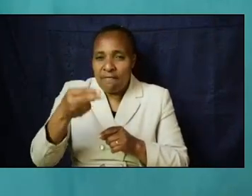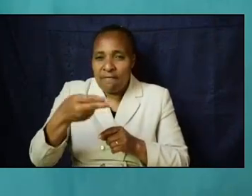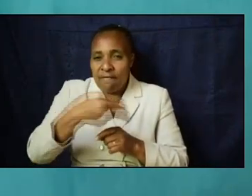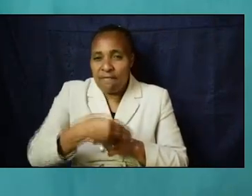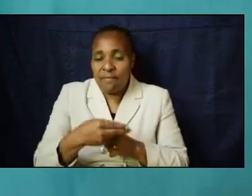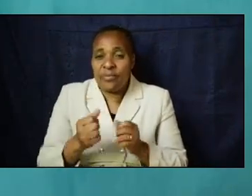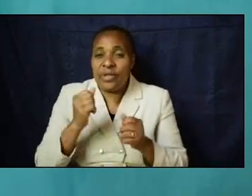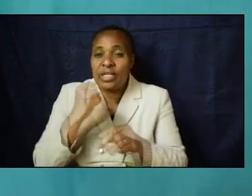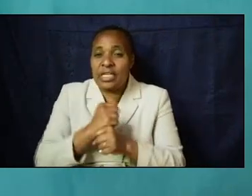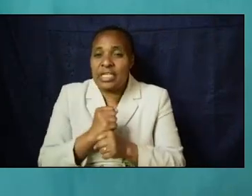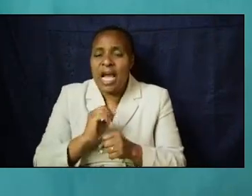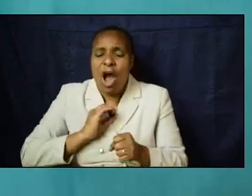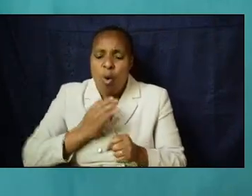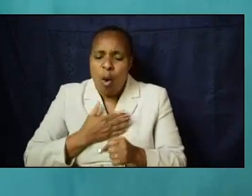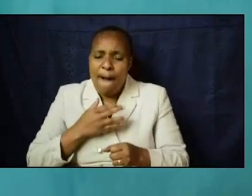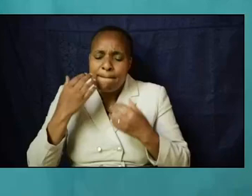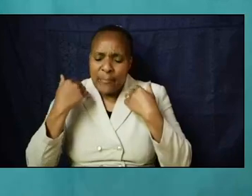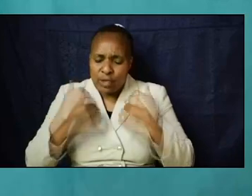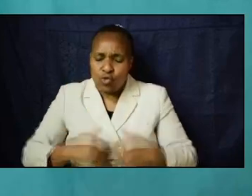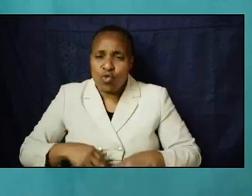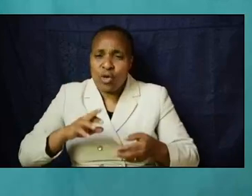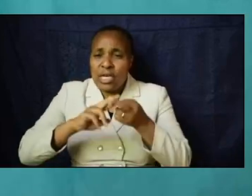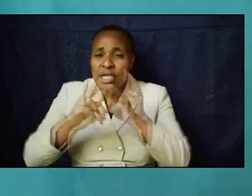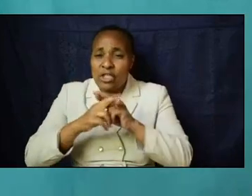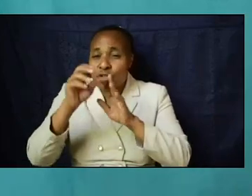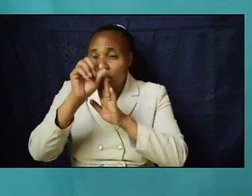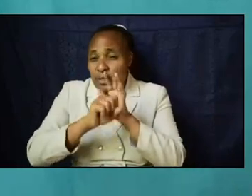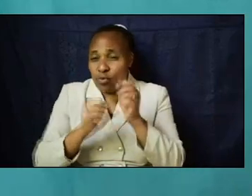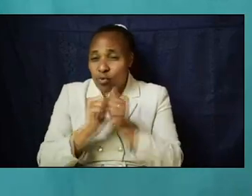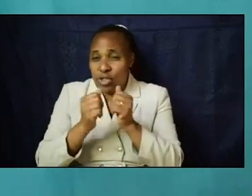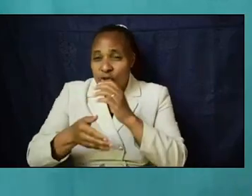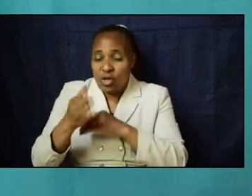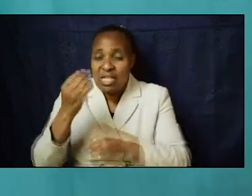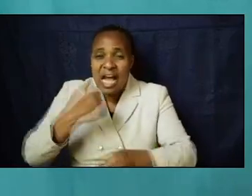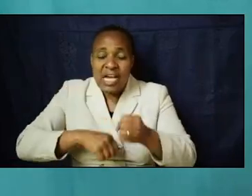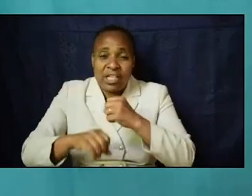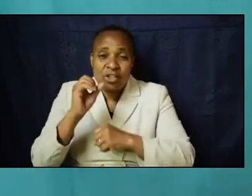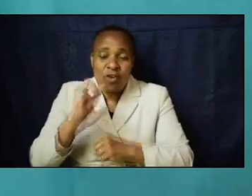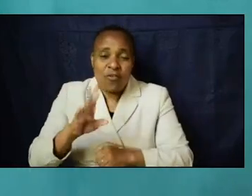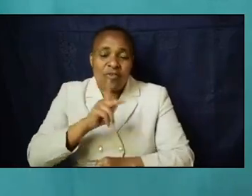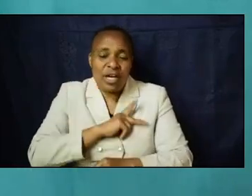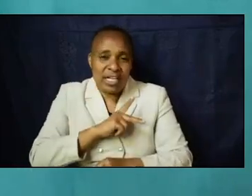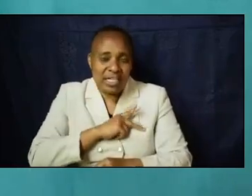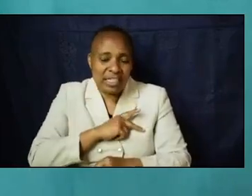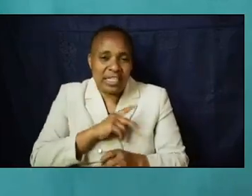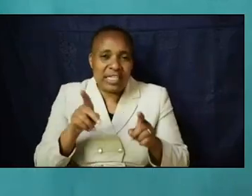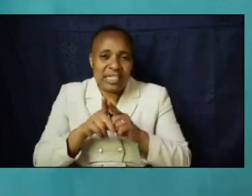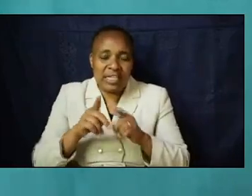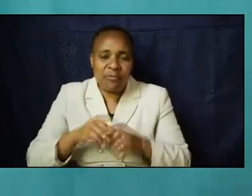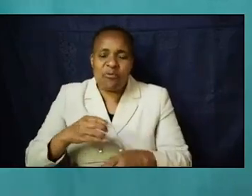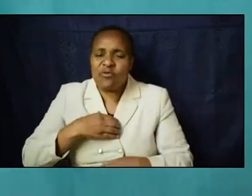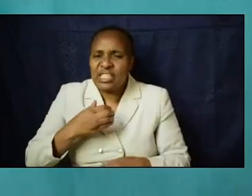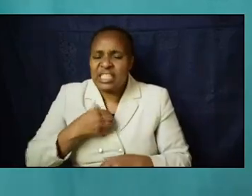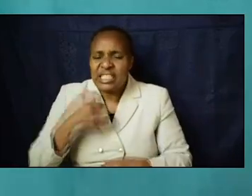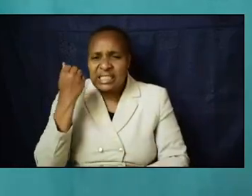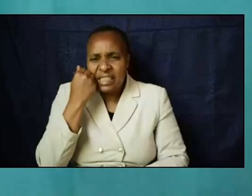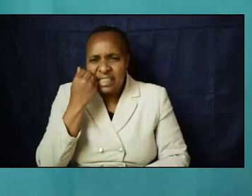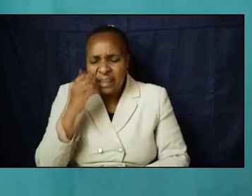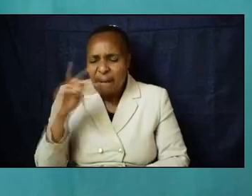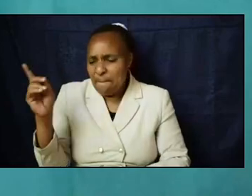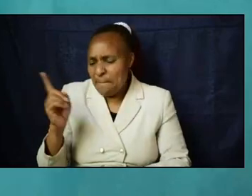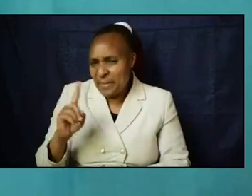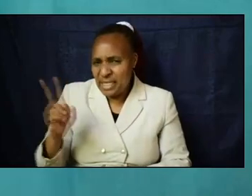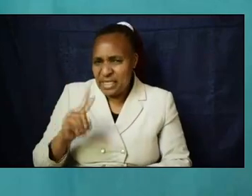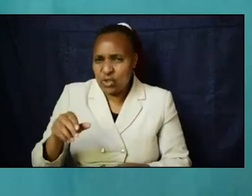our personal relationship with God, we have to do acts of kindness, like visiting the sick, ministering